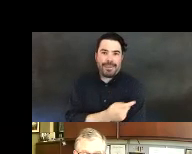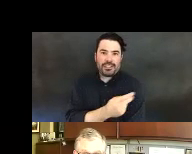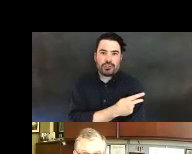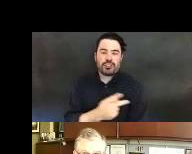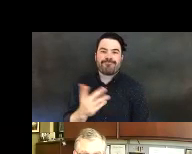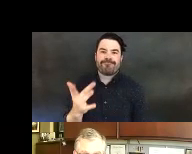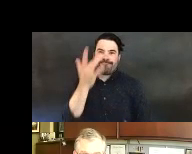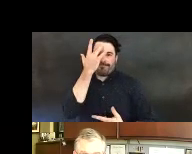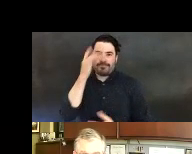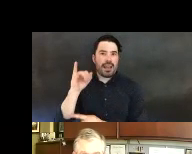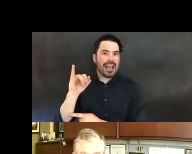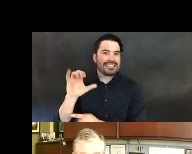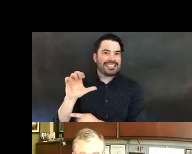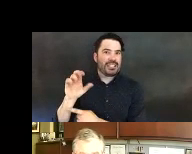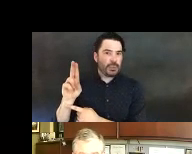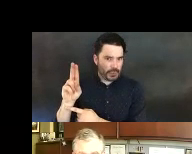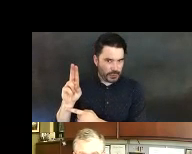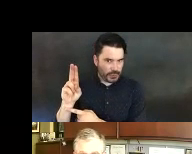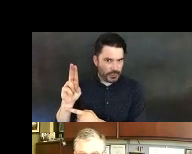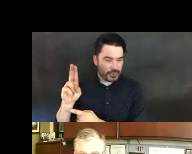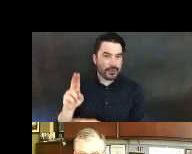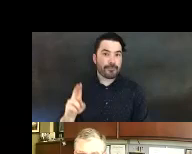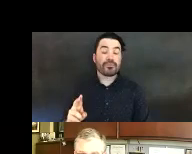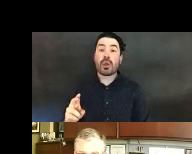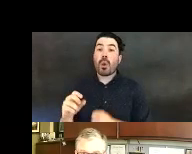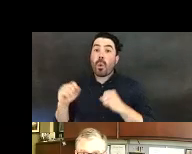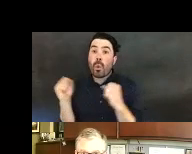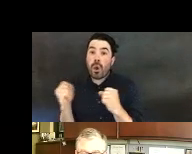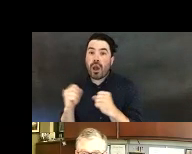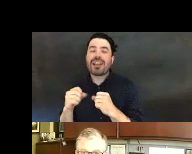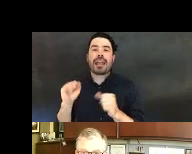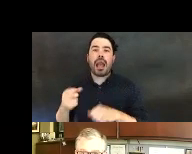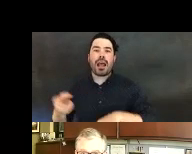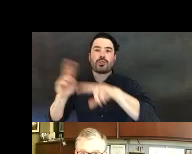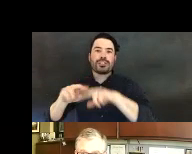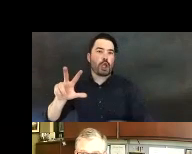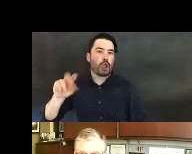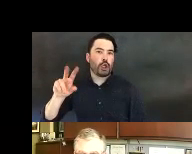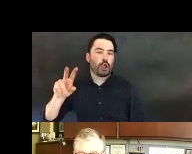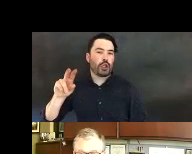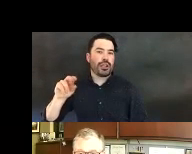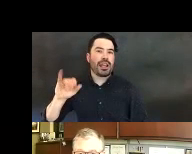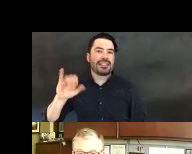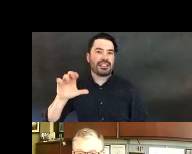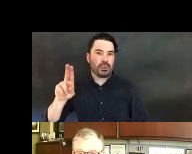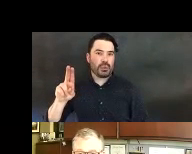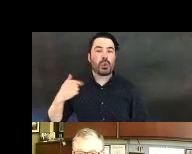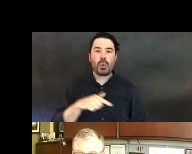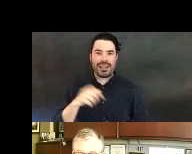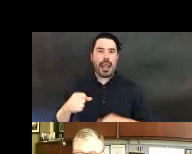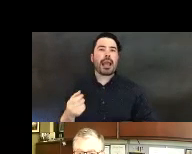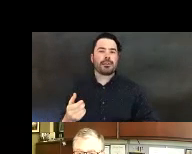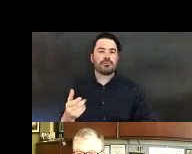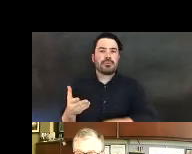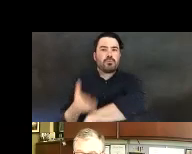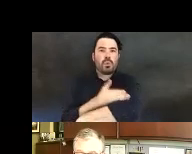occupied by COVID patients, or in the winter we can push that up to 30 ICU beds with our ability to improve our negative pressure rooms within